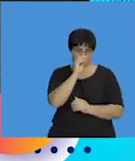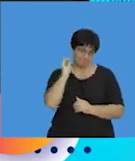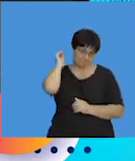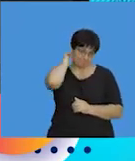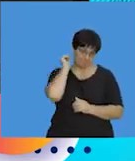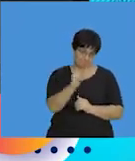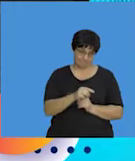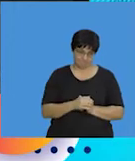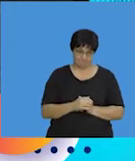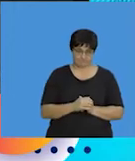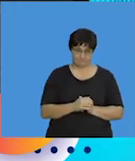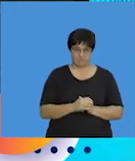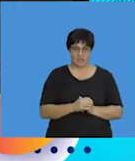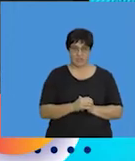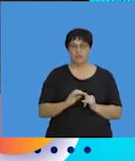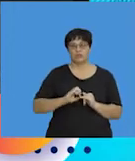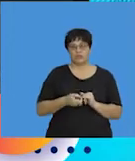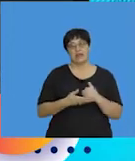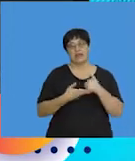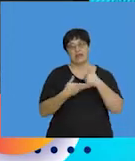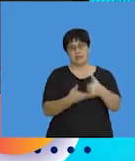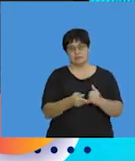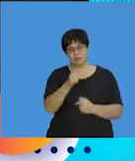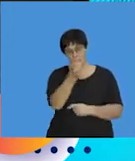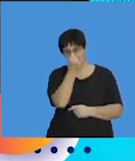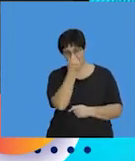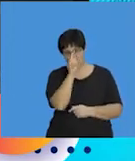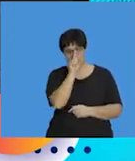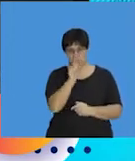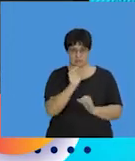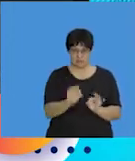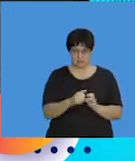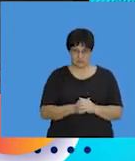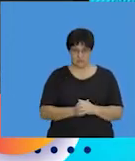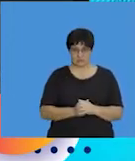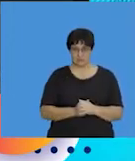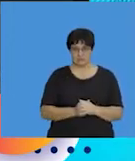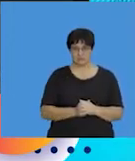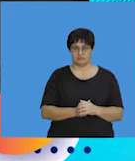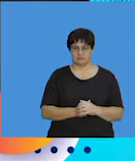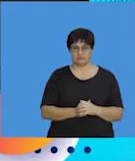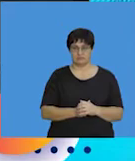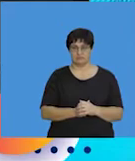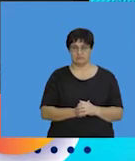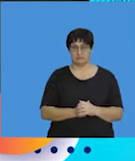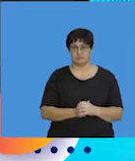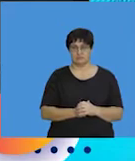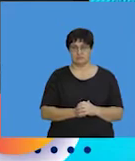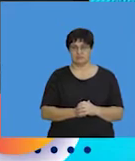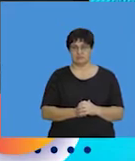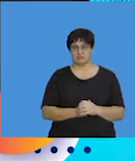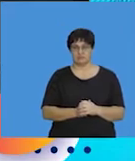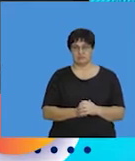are important words. Take note of them. They're trying to help you understand the question.